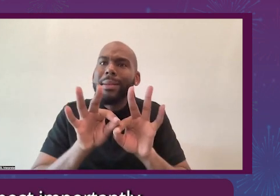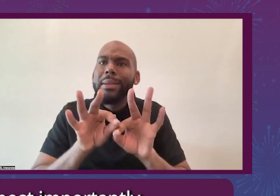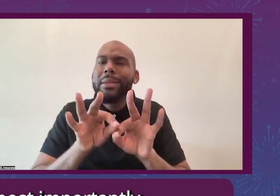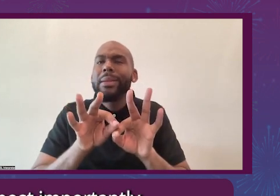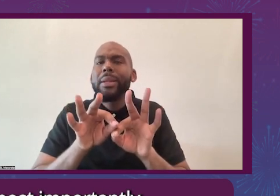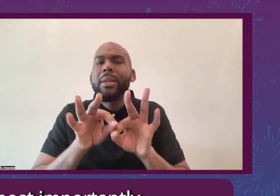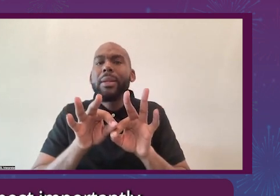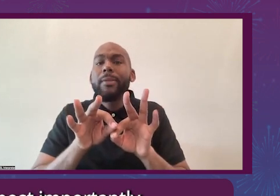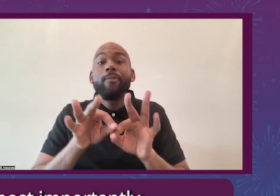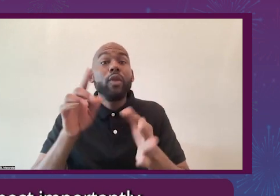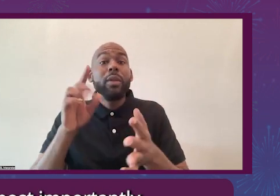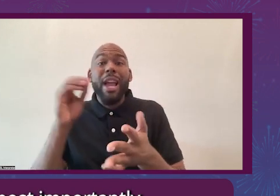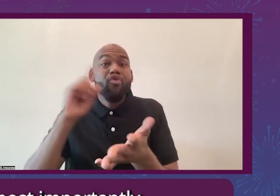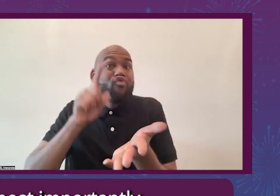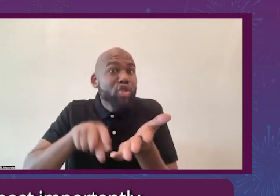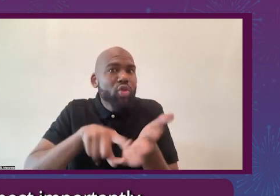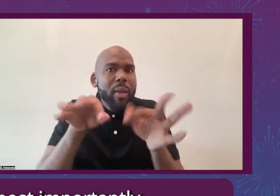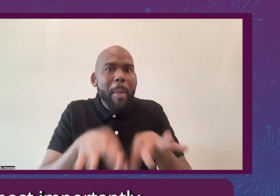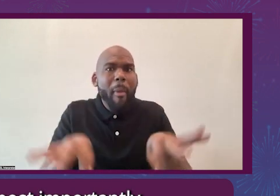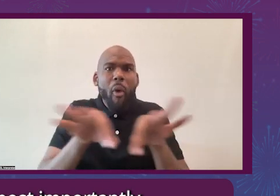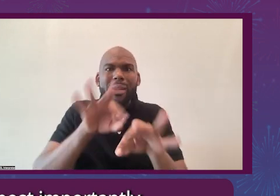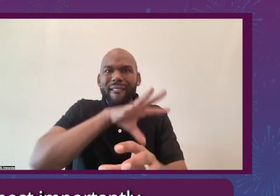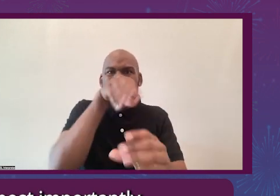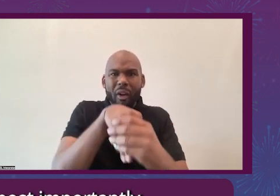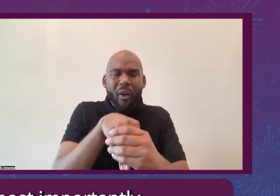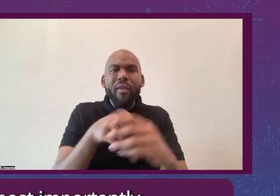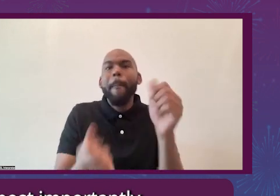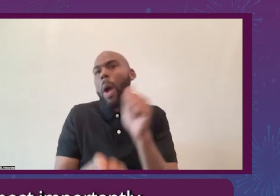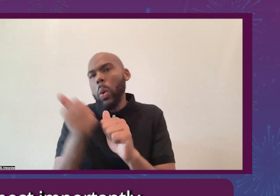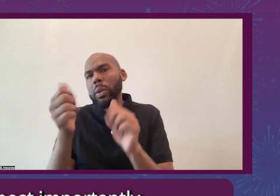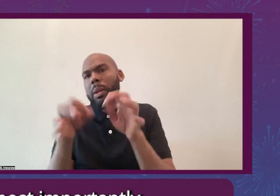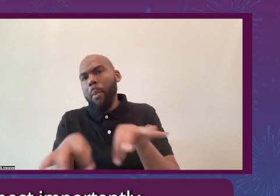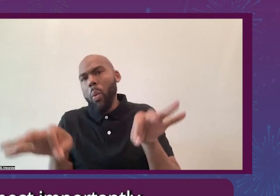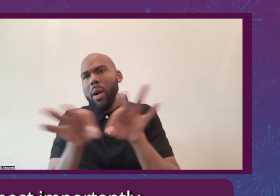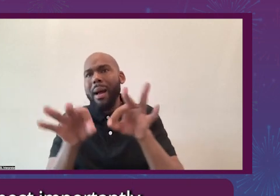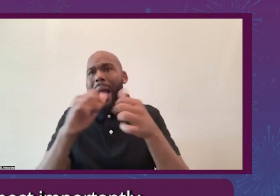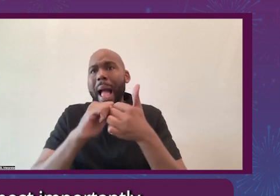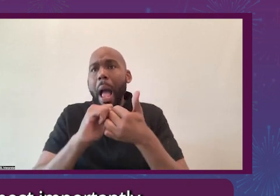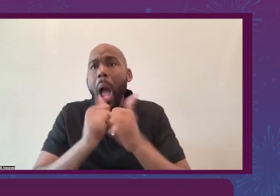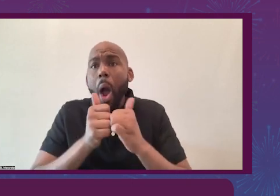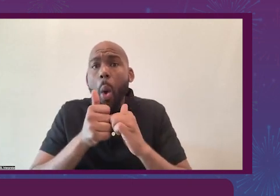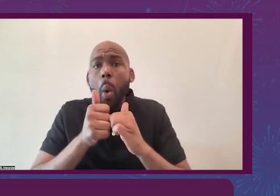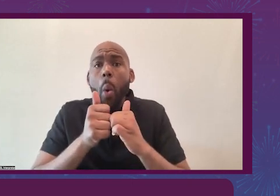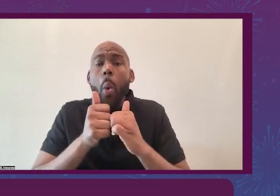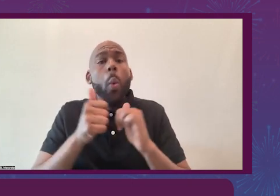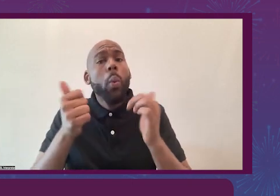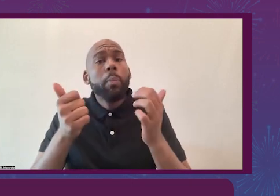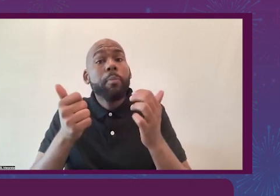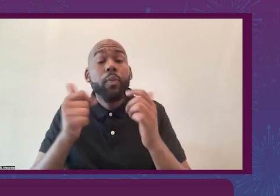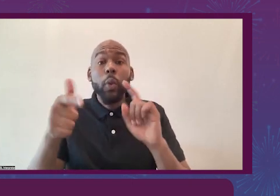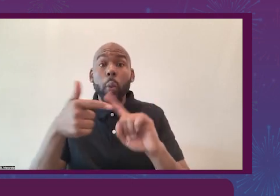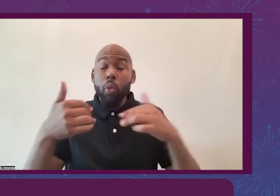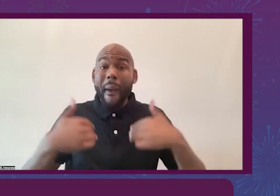research, the importance of involvement, and most importantly, how we needed to have movement forward